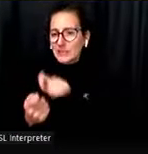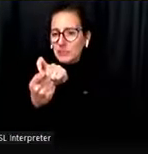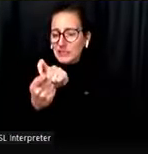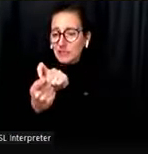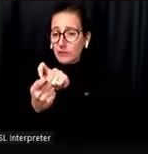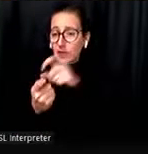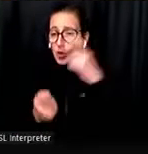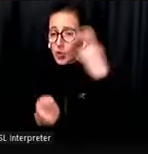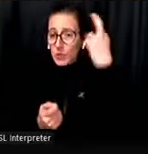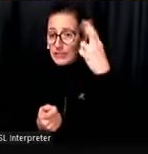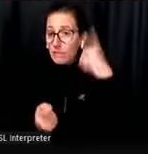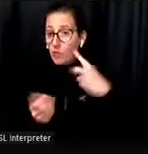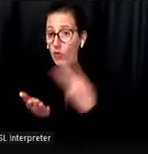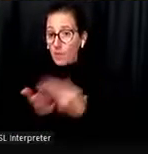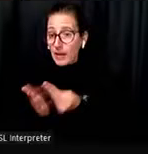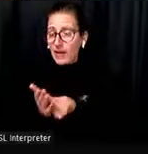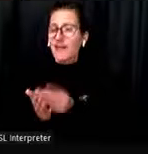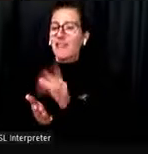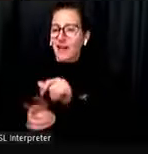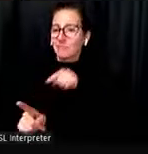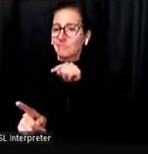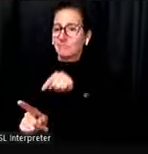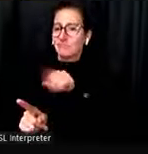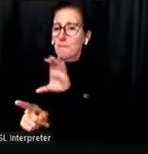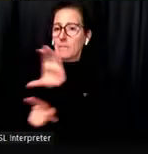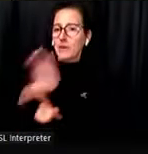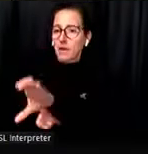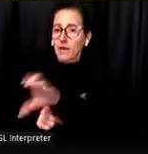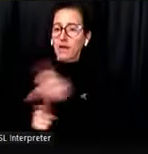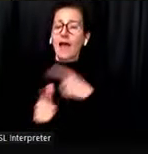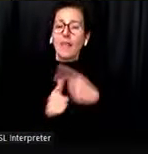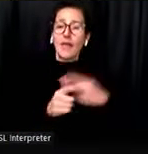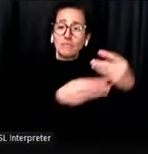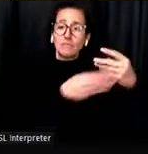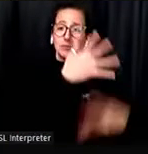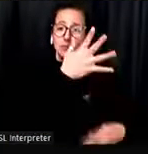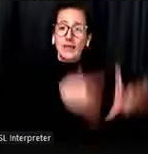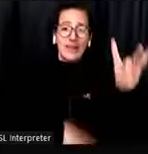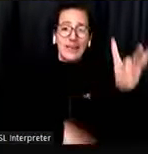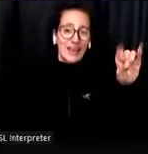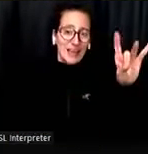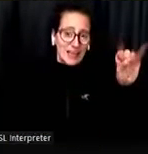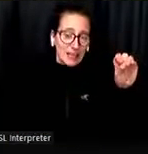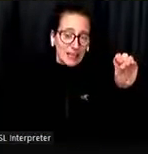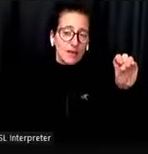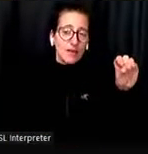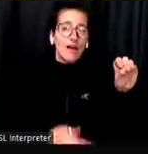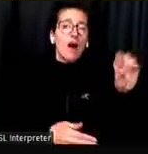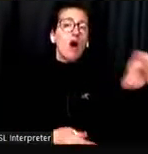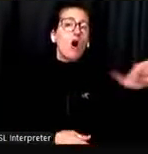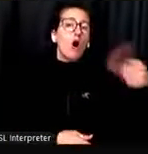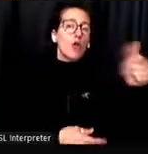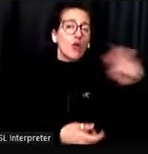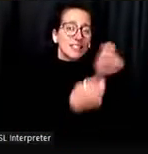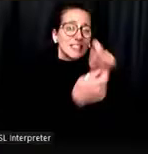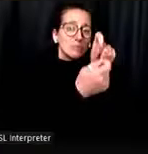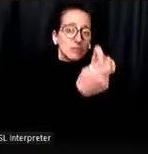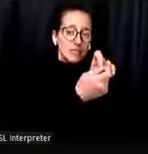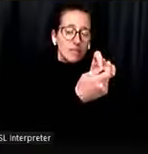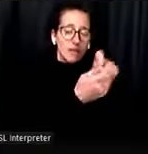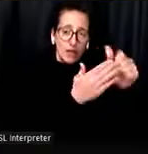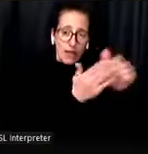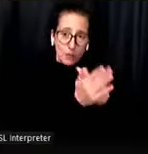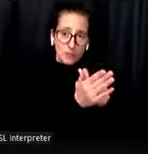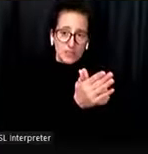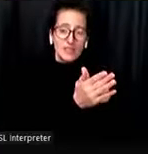out of that fund. And then all these 80 other special funds are actually very specific purpose funds that each one of them carries a